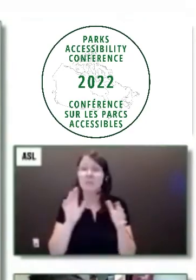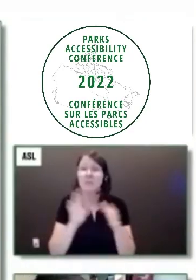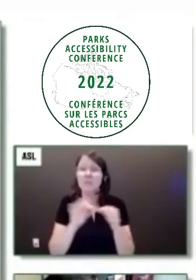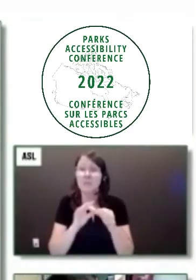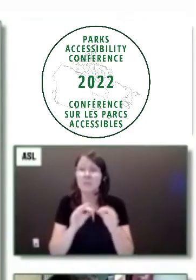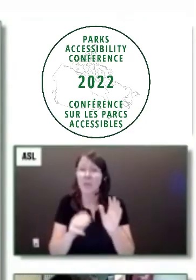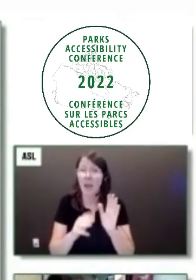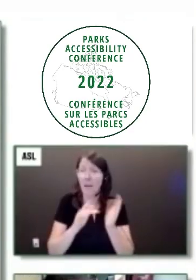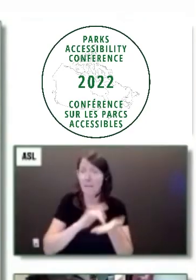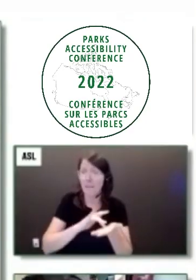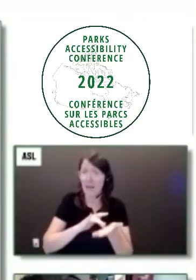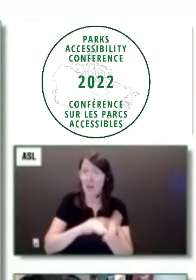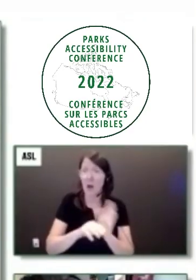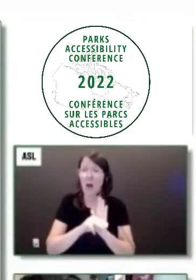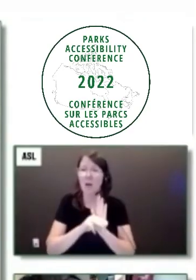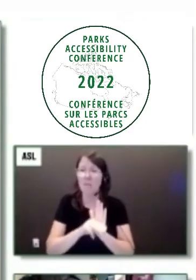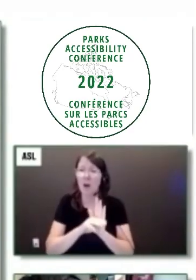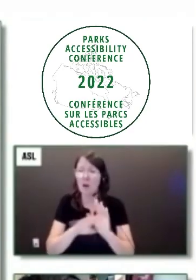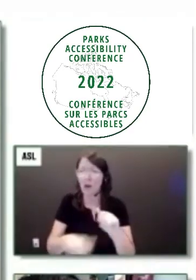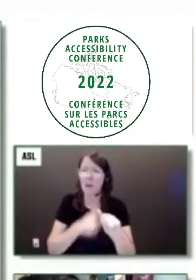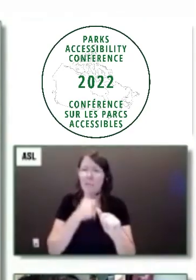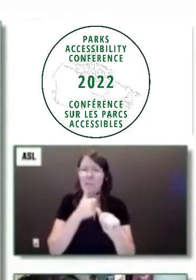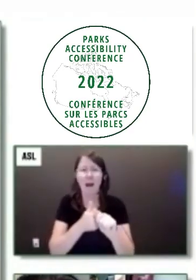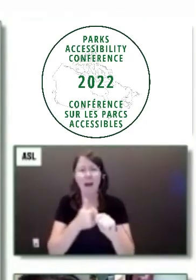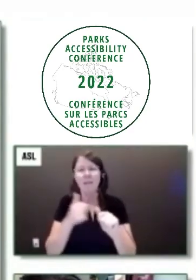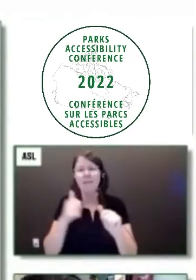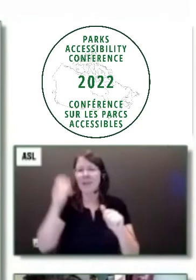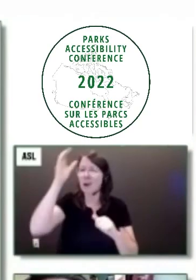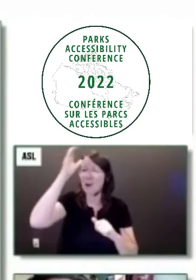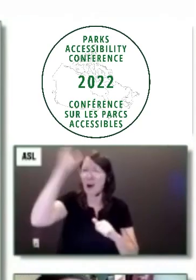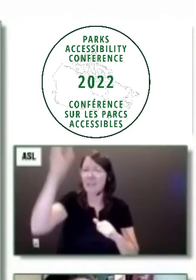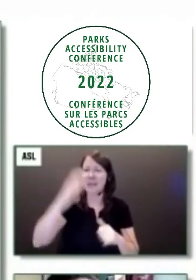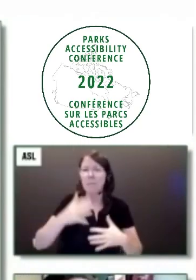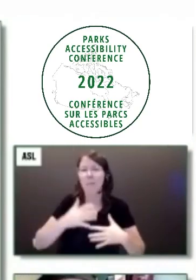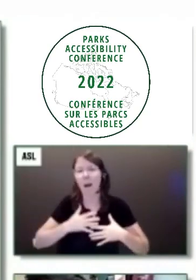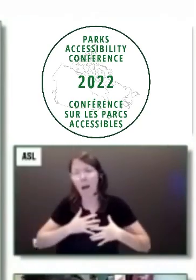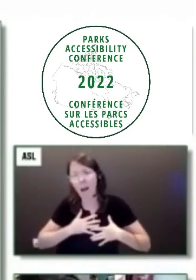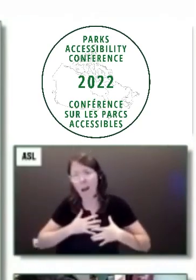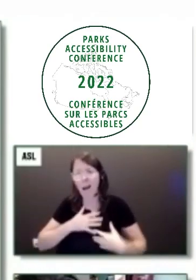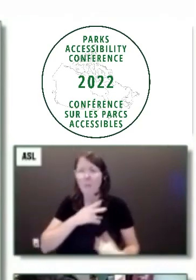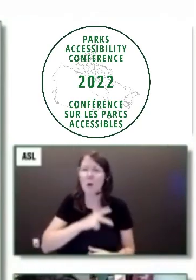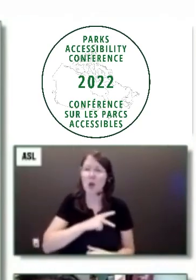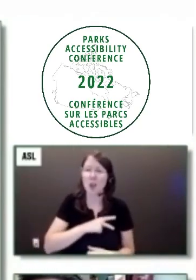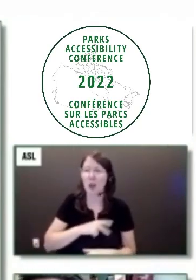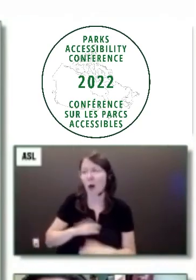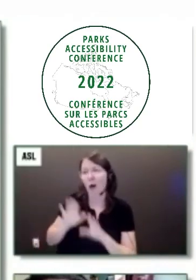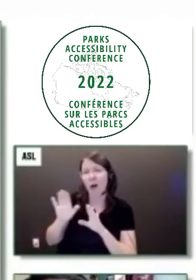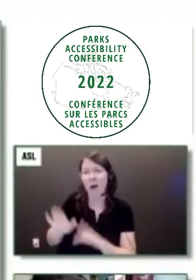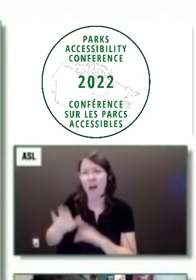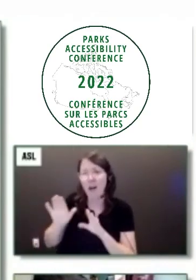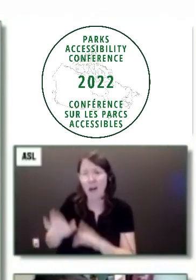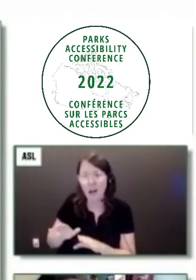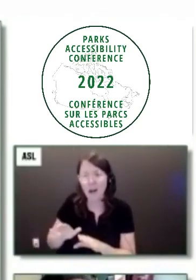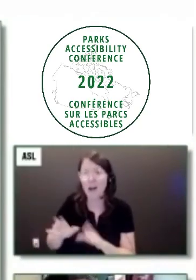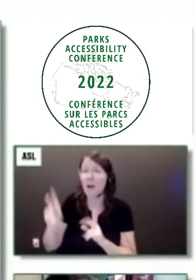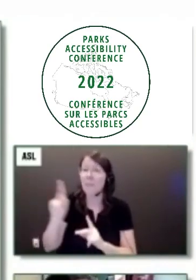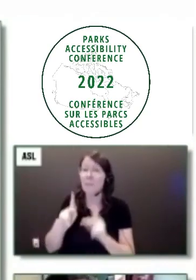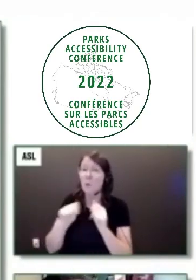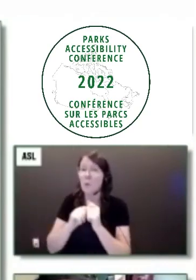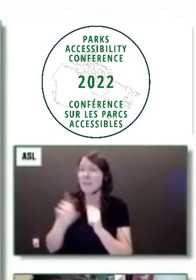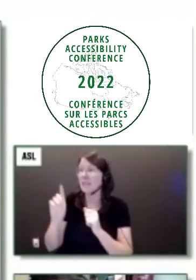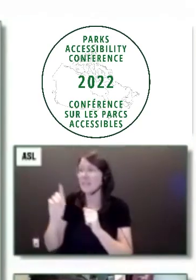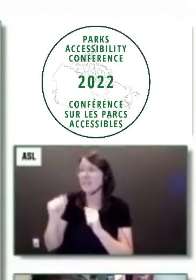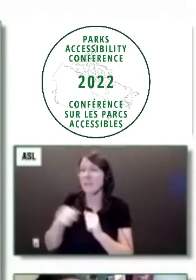personal tragedy, where society unconsciously saw persons with a disability as necessarily being victims of